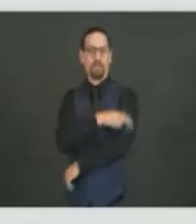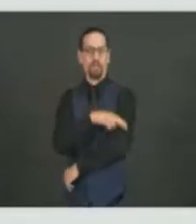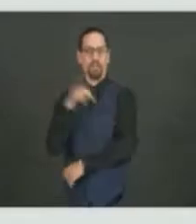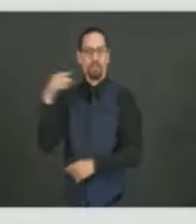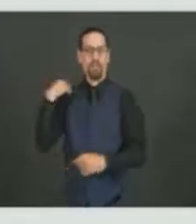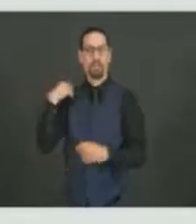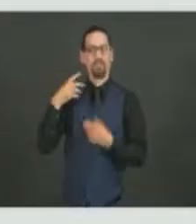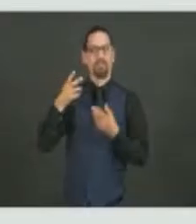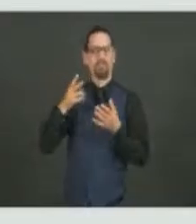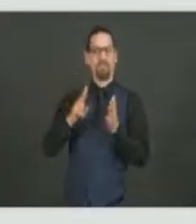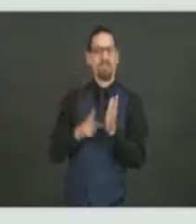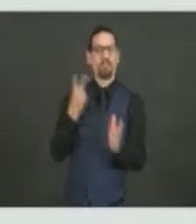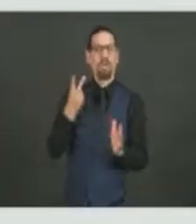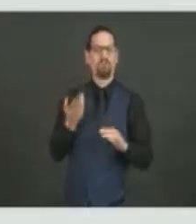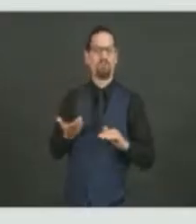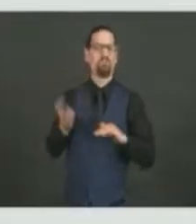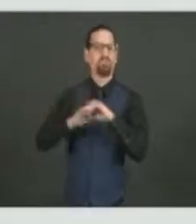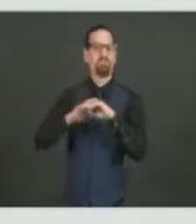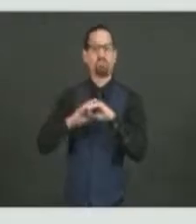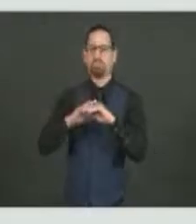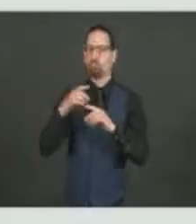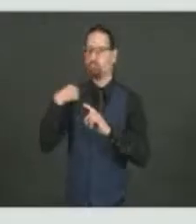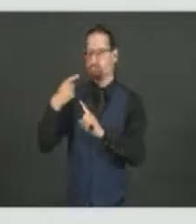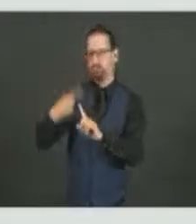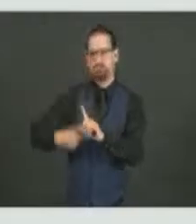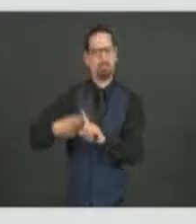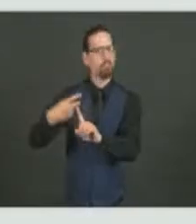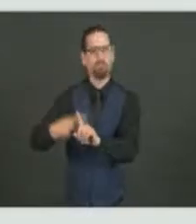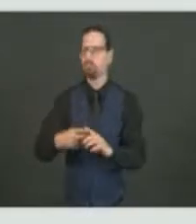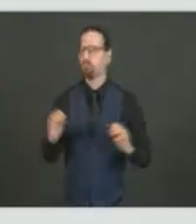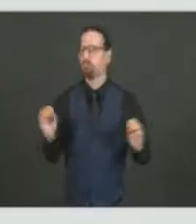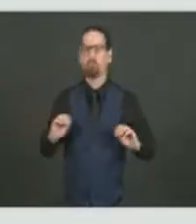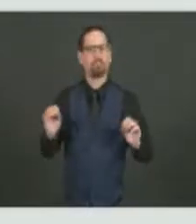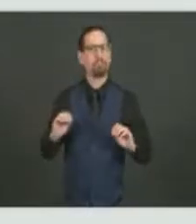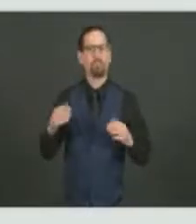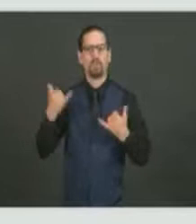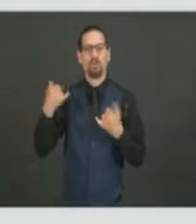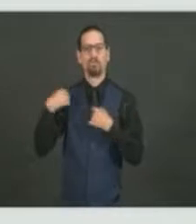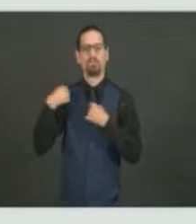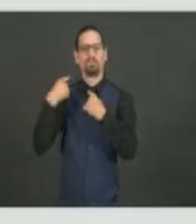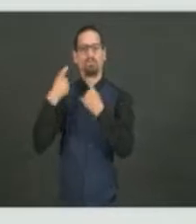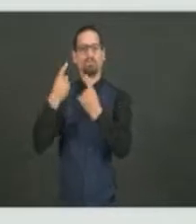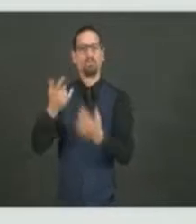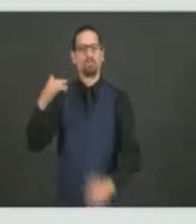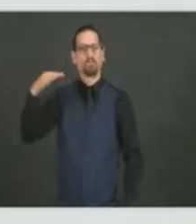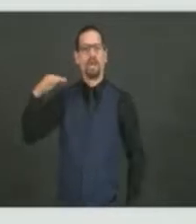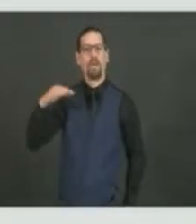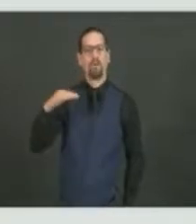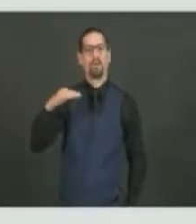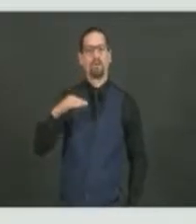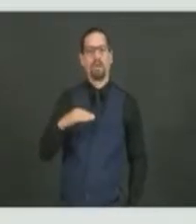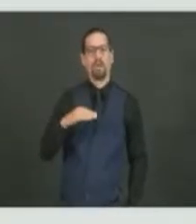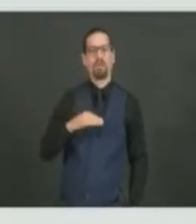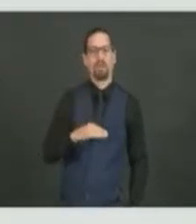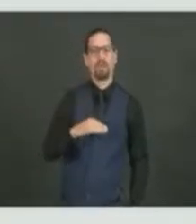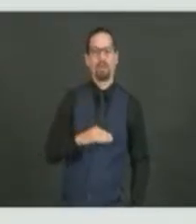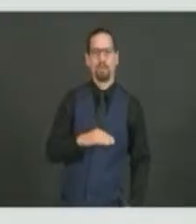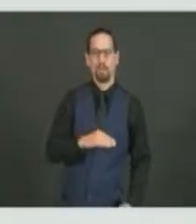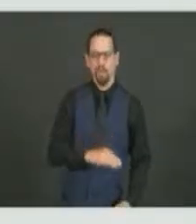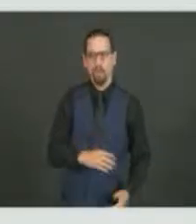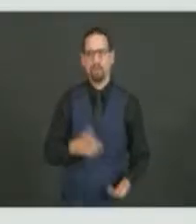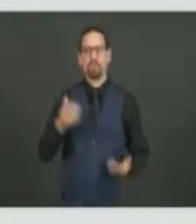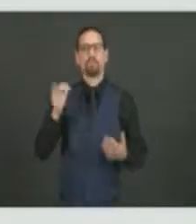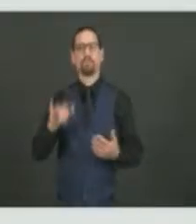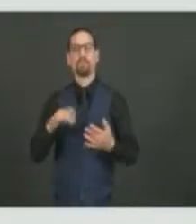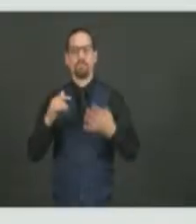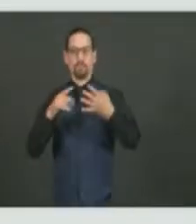to decline, so obviously we're not seeing a doubling at all. So we've 4 check marks, clean bill of health, safe to move to phase